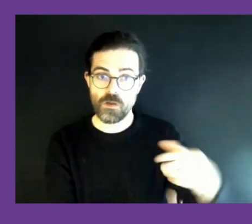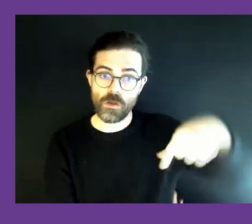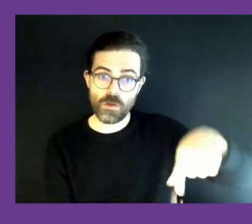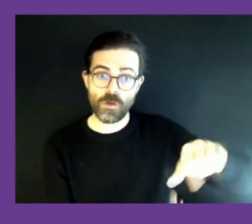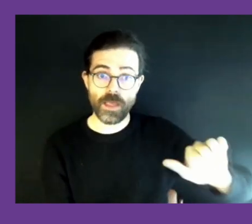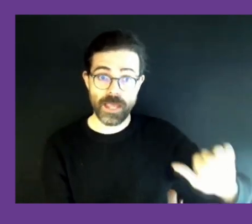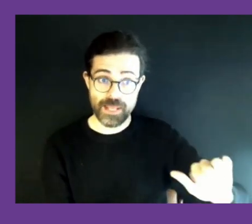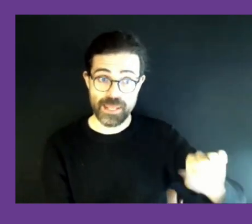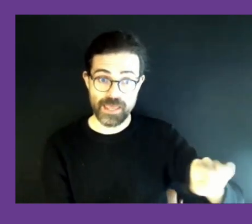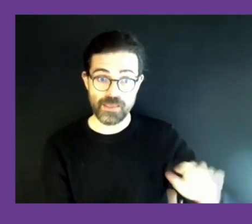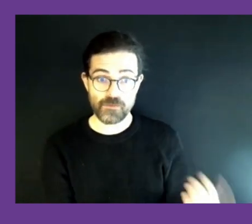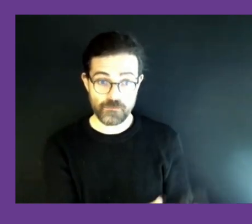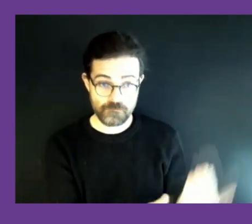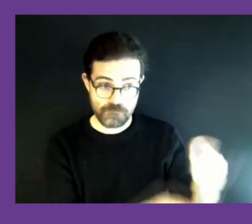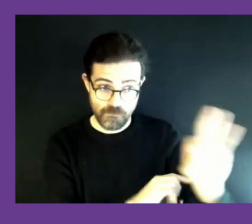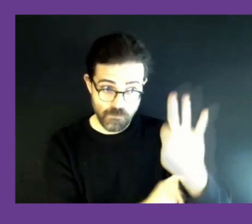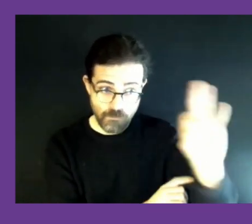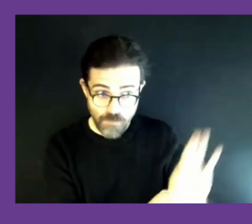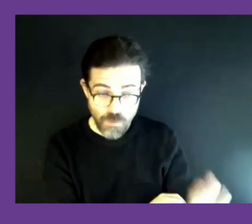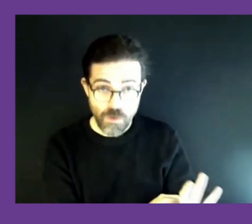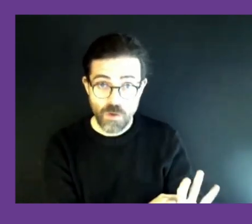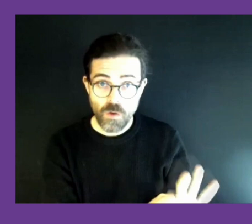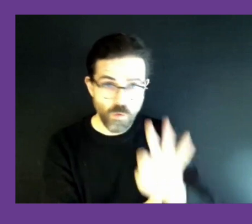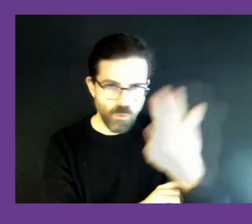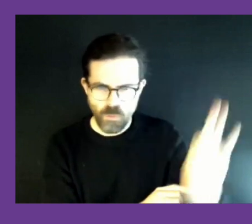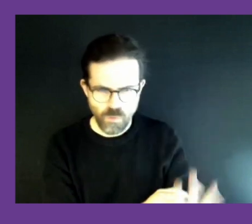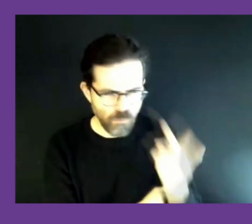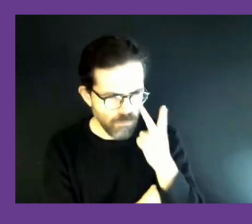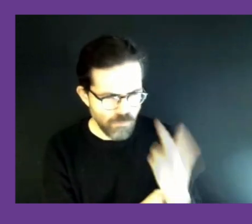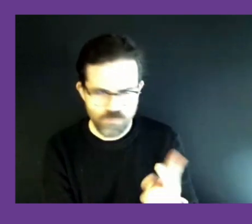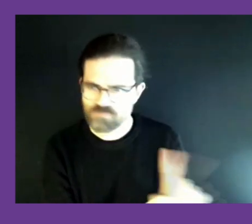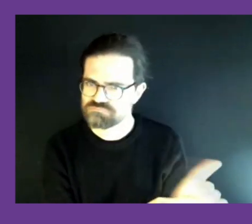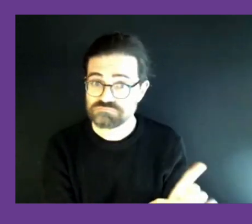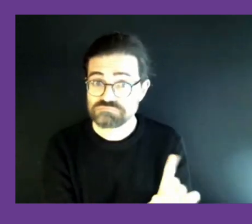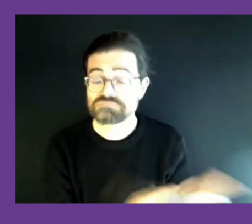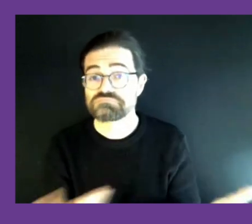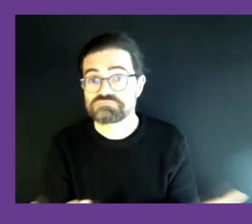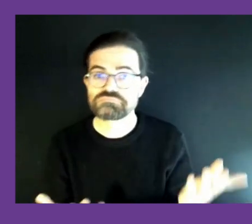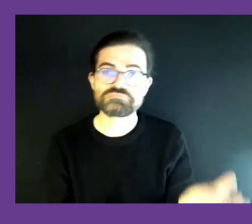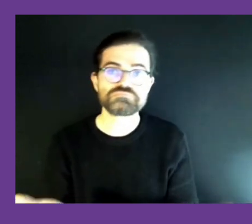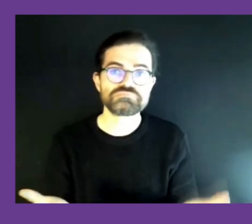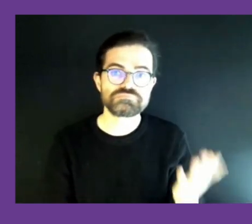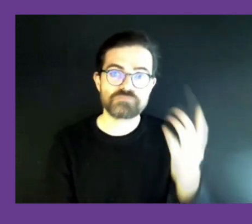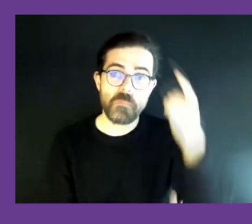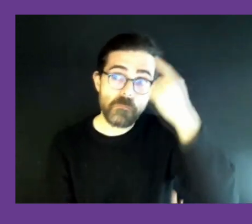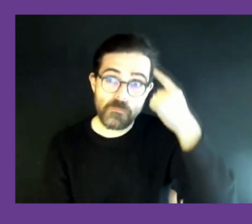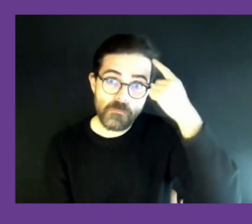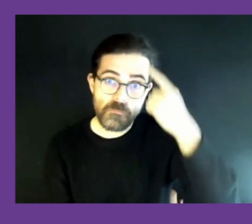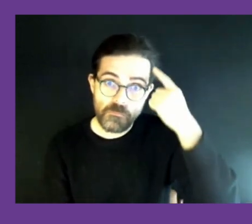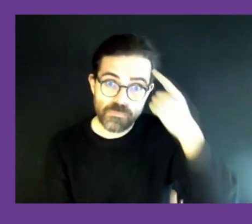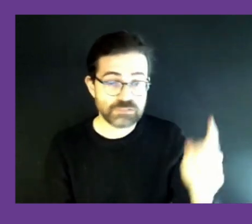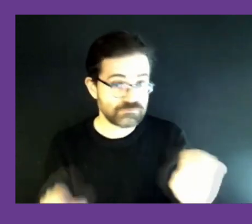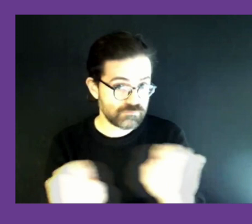time being, I'm not seeing any questions because I suppose everything is very clear. You